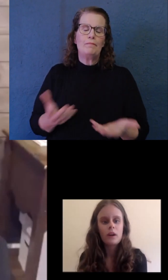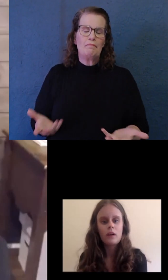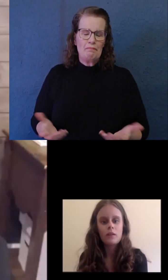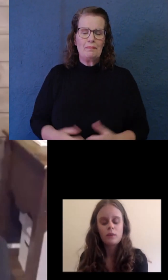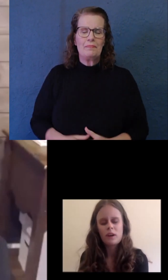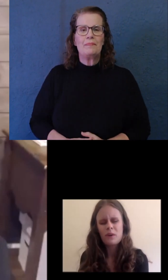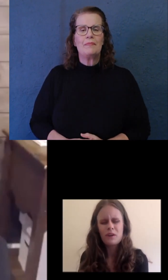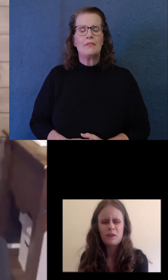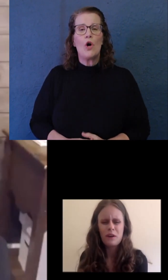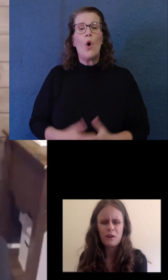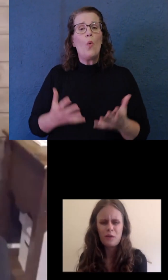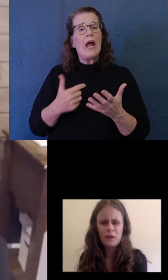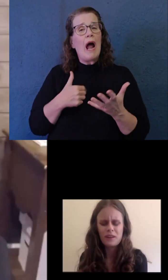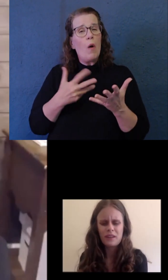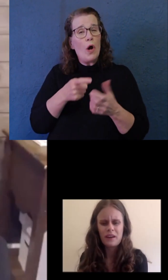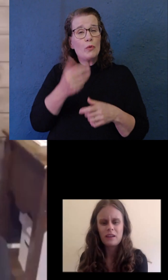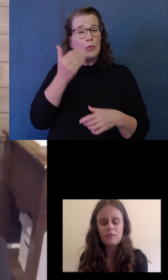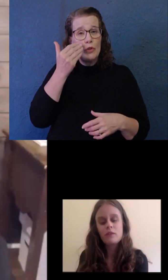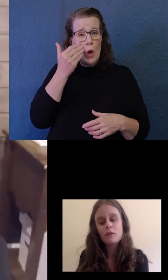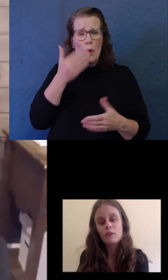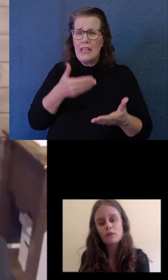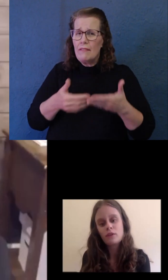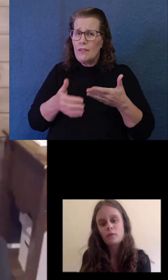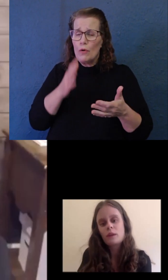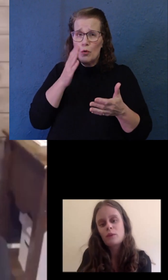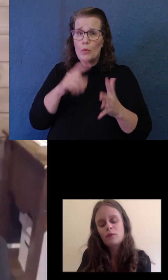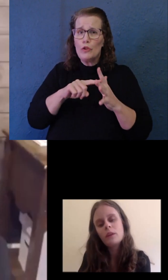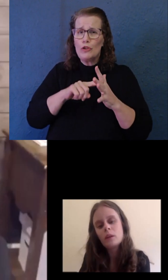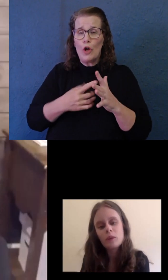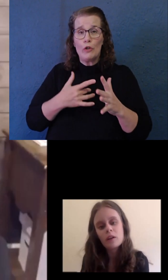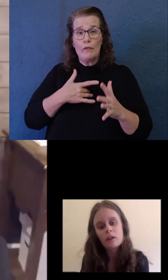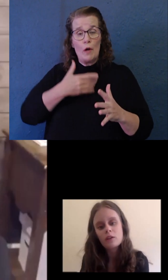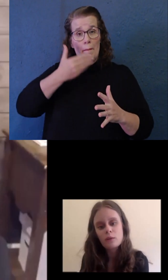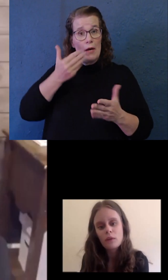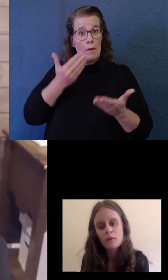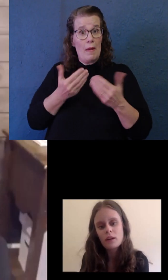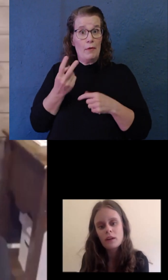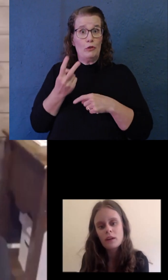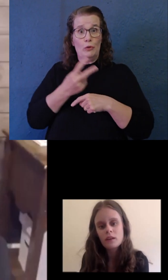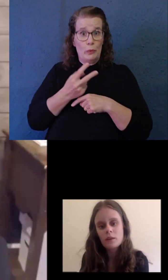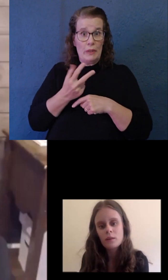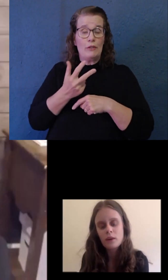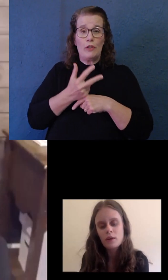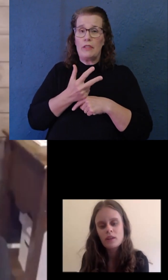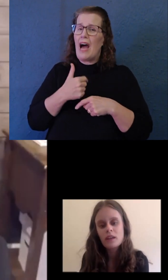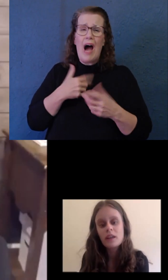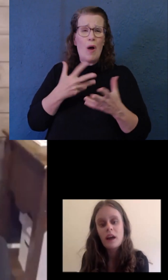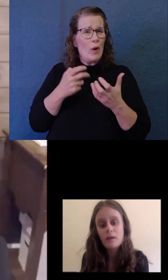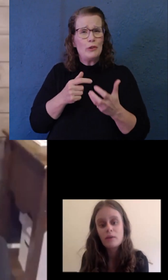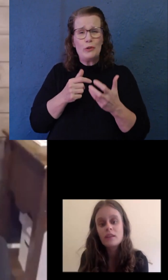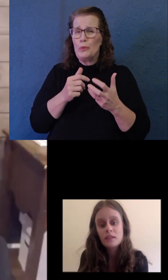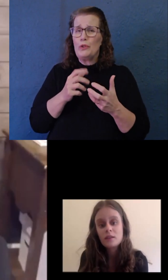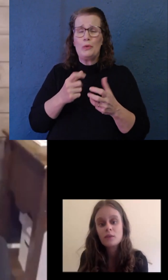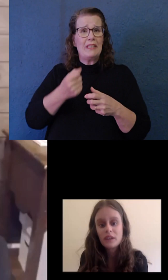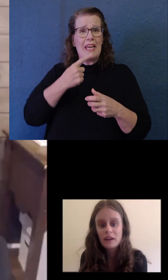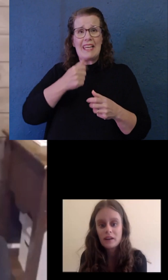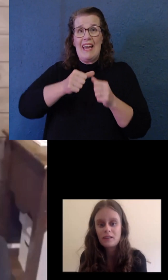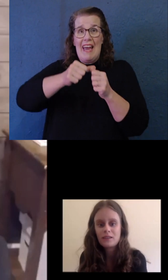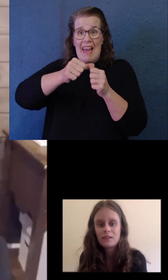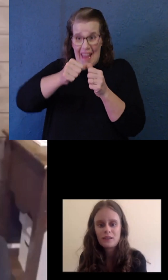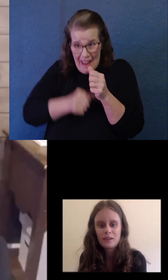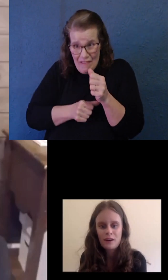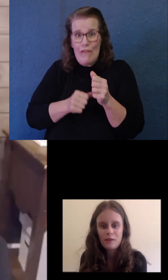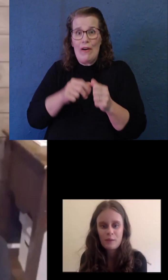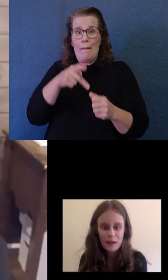And what I want you to know is that even though you'll start maybe feeling better in 2 to 3 days, I want you to take every single